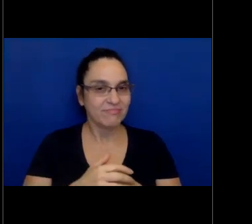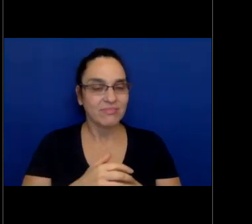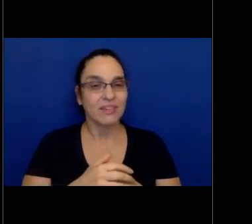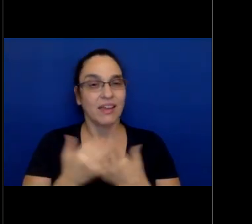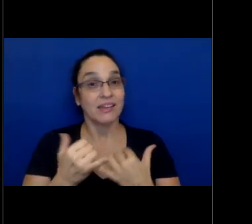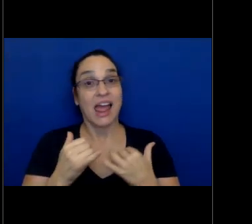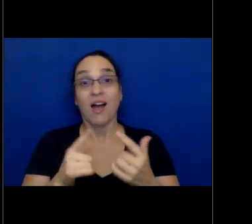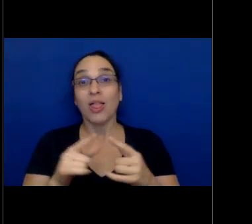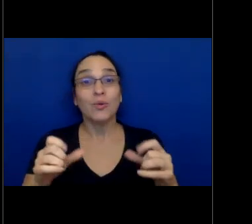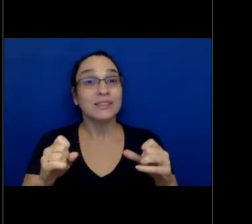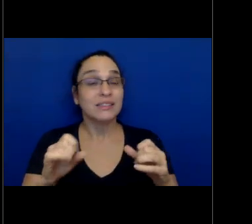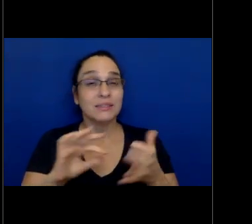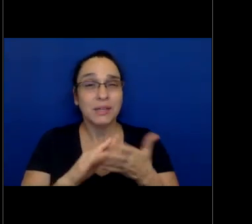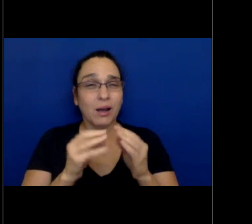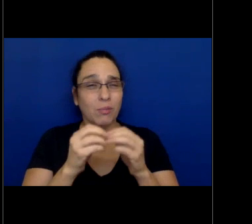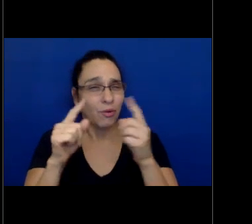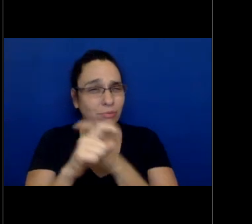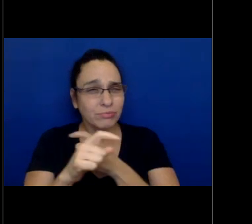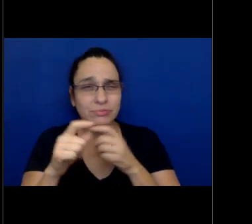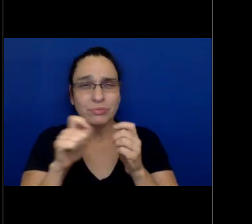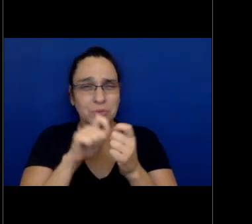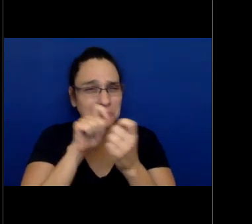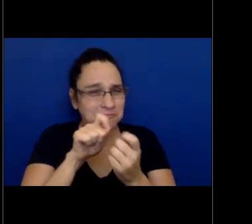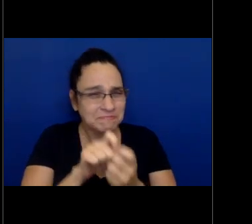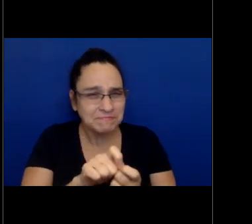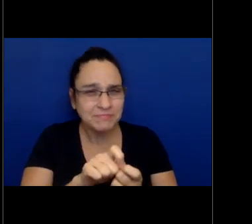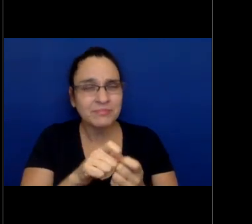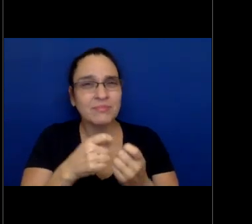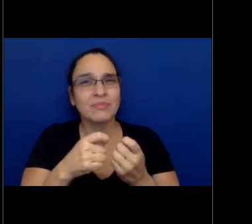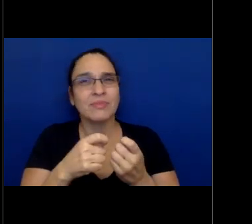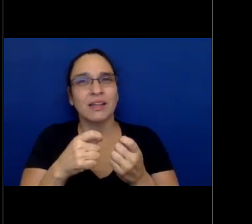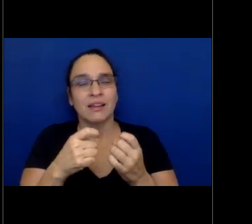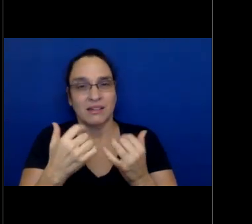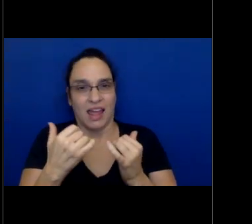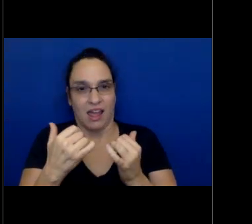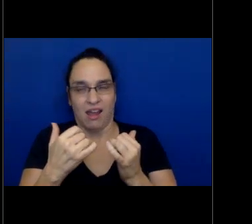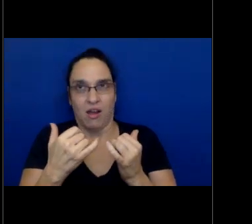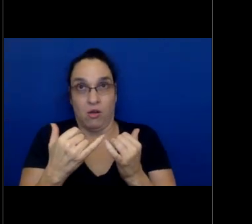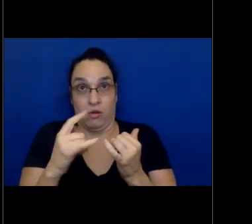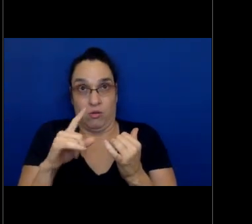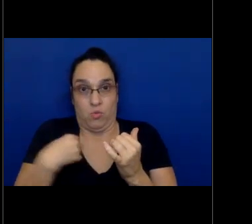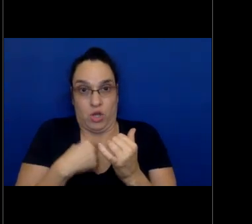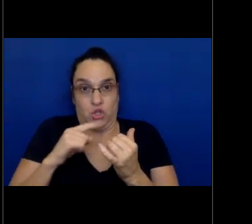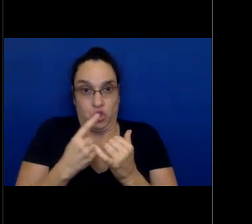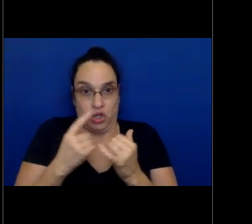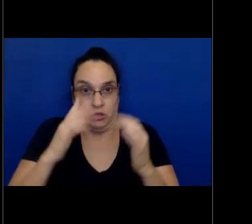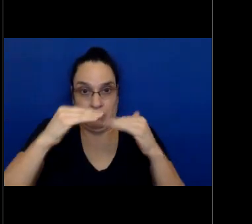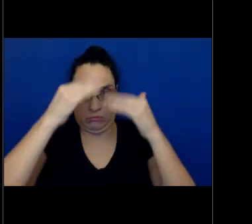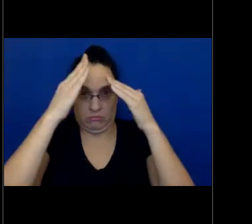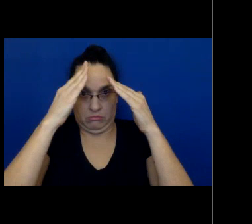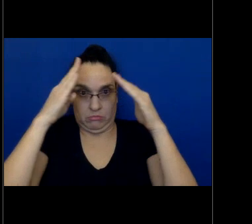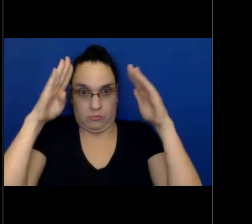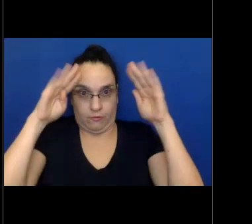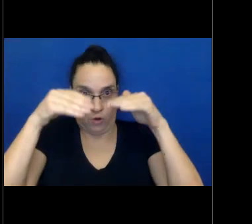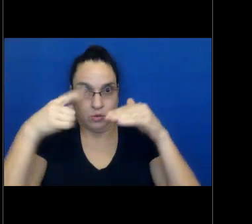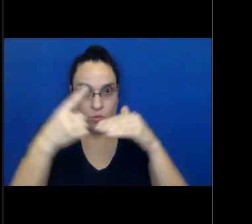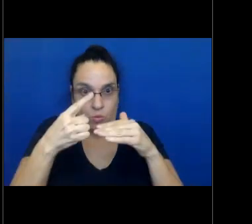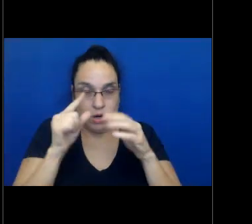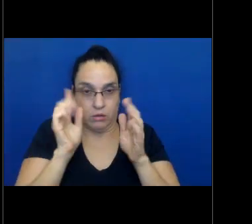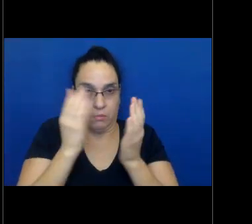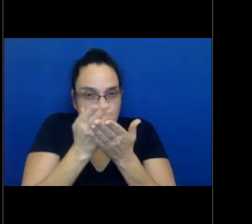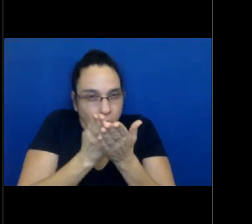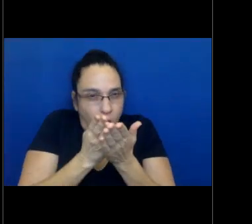specialized, you really need to engage beyond your own box, and that's and I think keep talking to